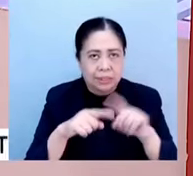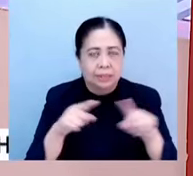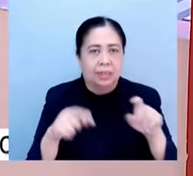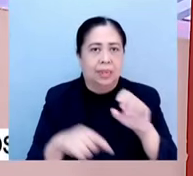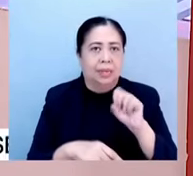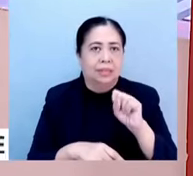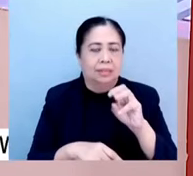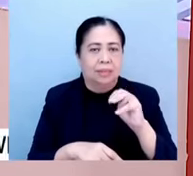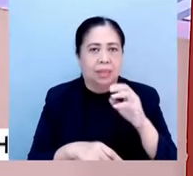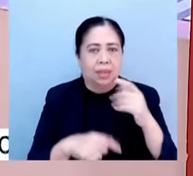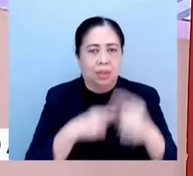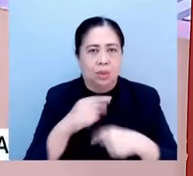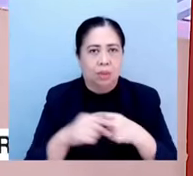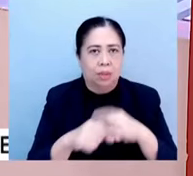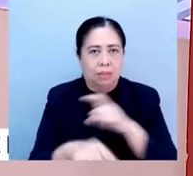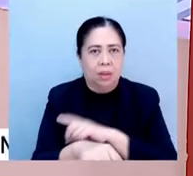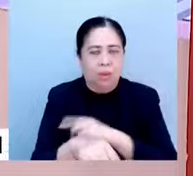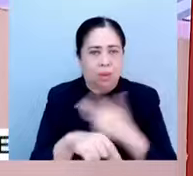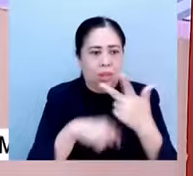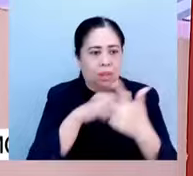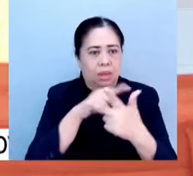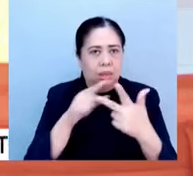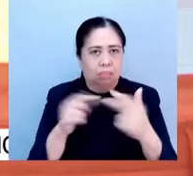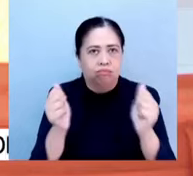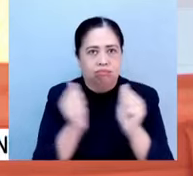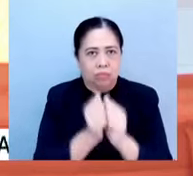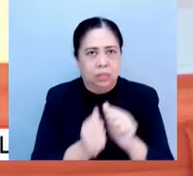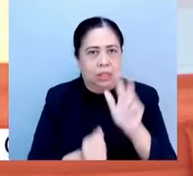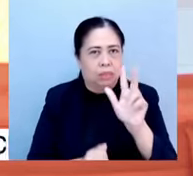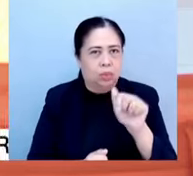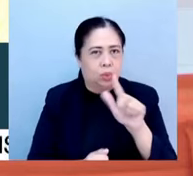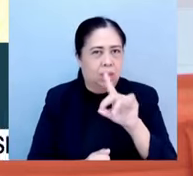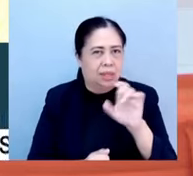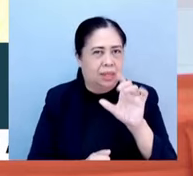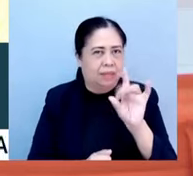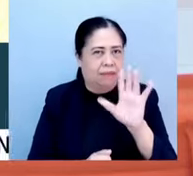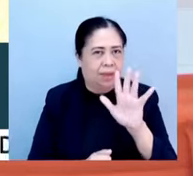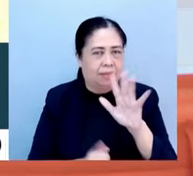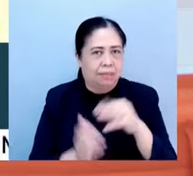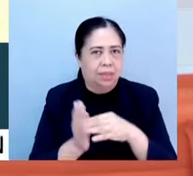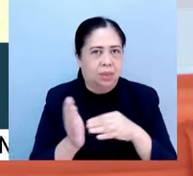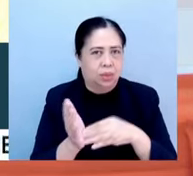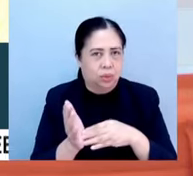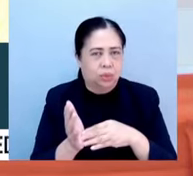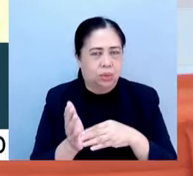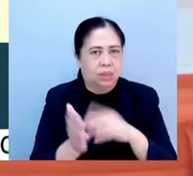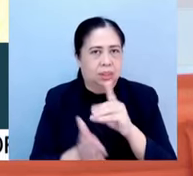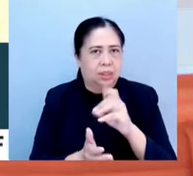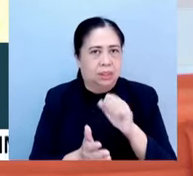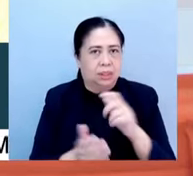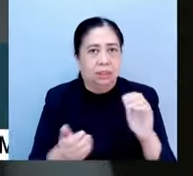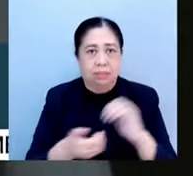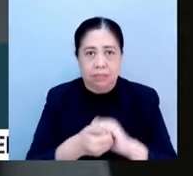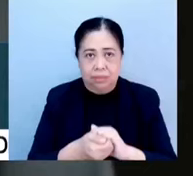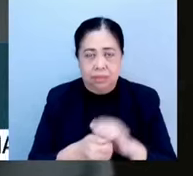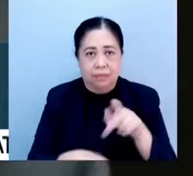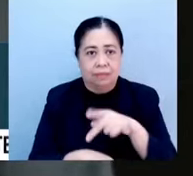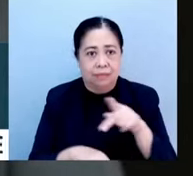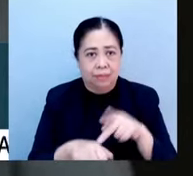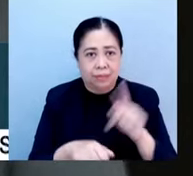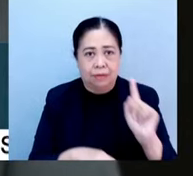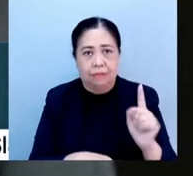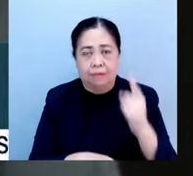Global Power, forge a $3.3 billion or 185 billion peso deal to jointly launch the Philippines' first